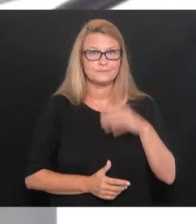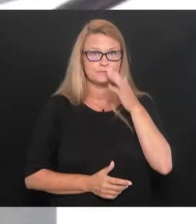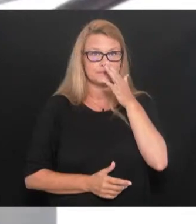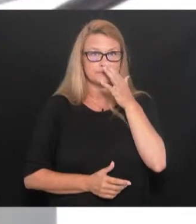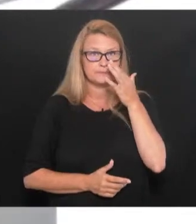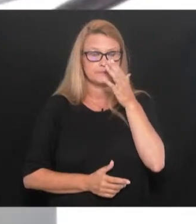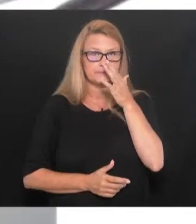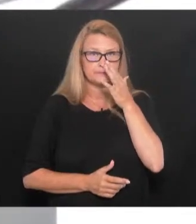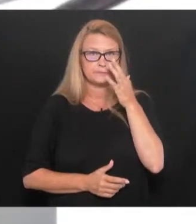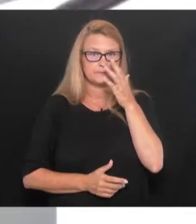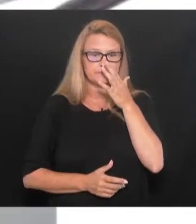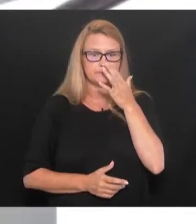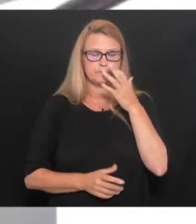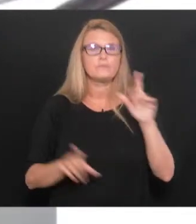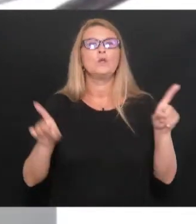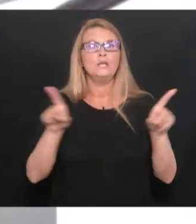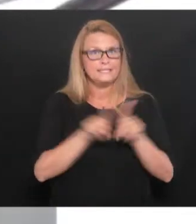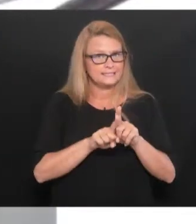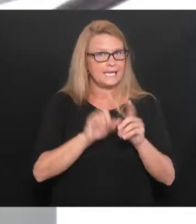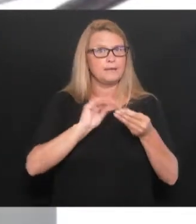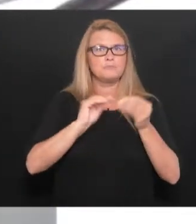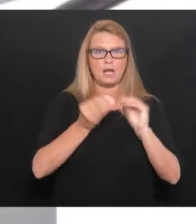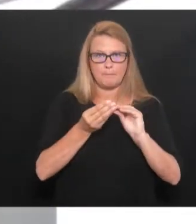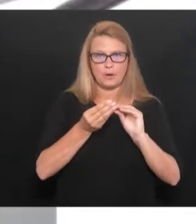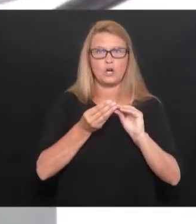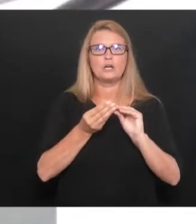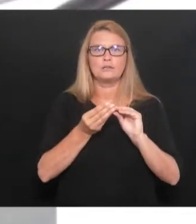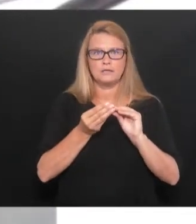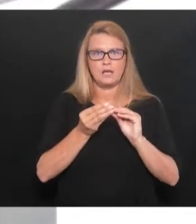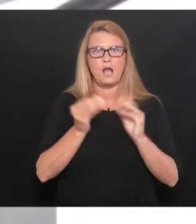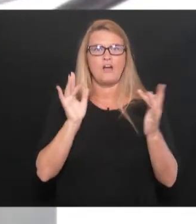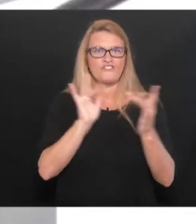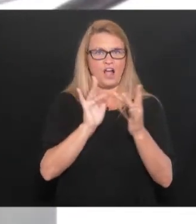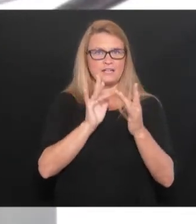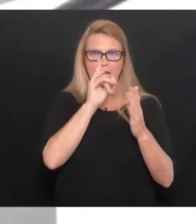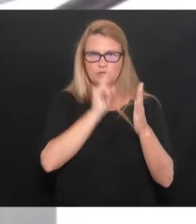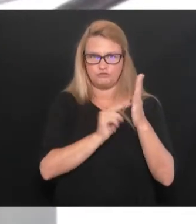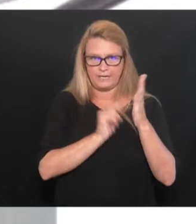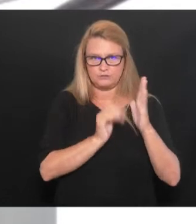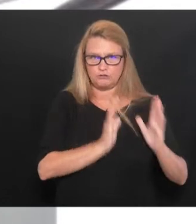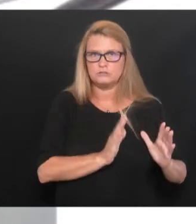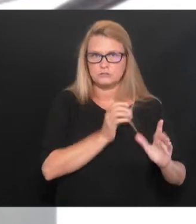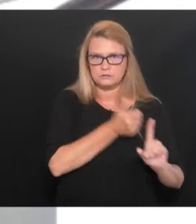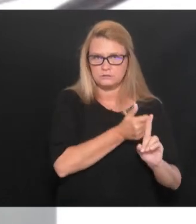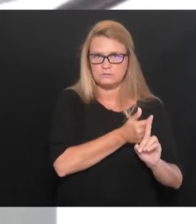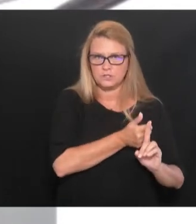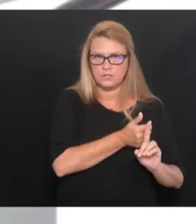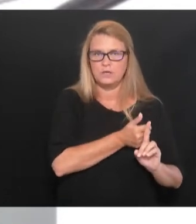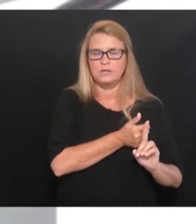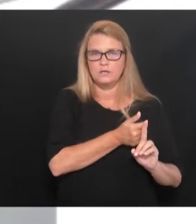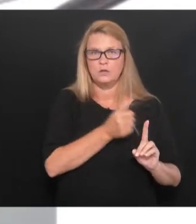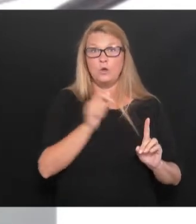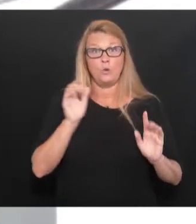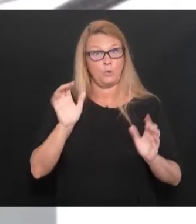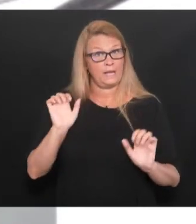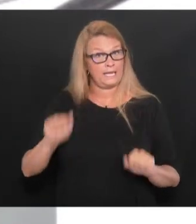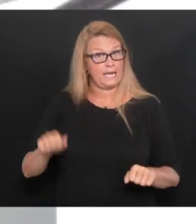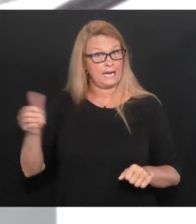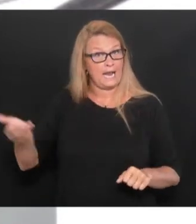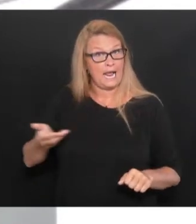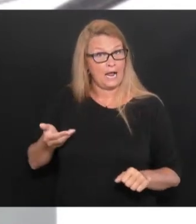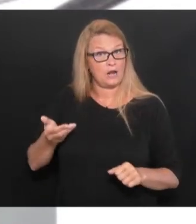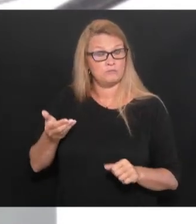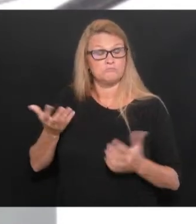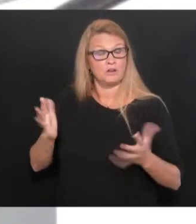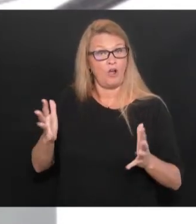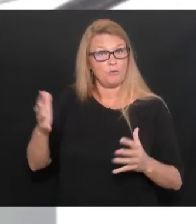We do have the same amount of contact tracers, Paul, so that hasn't changed. We've been able to hire some staff as well, so